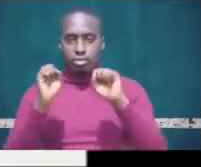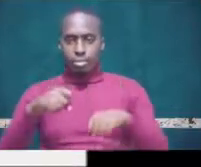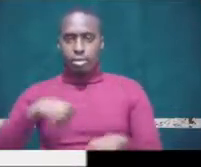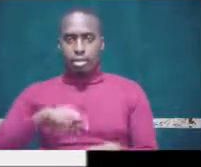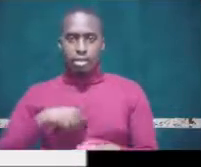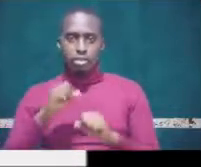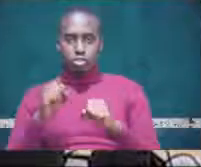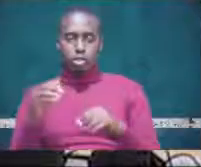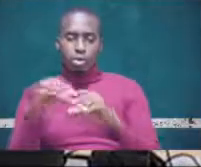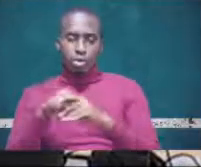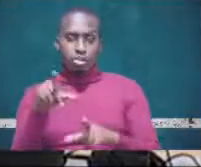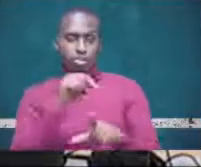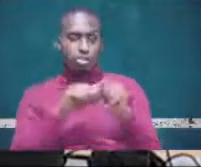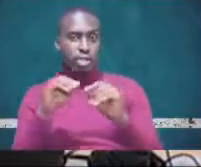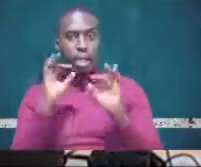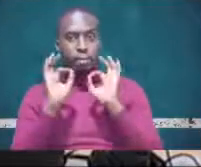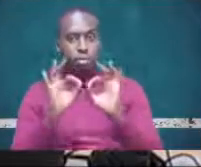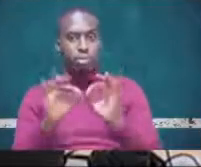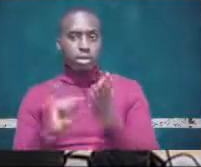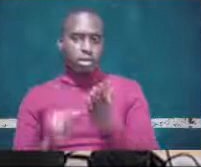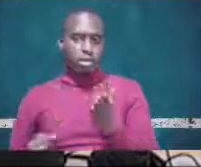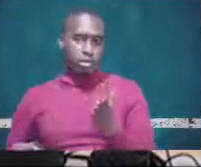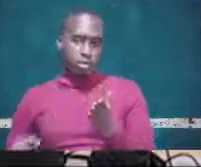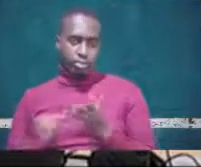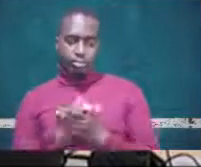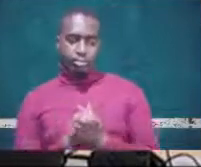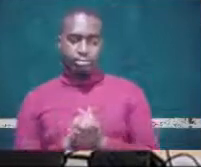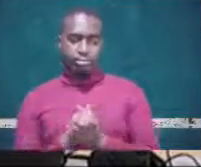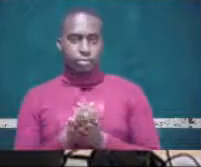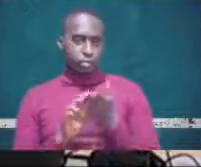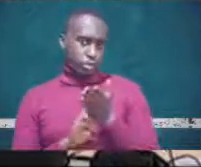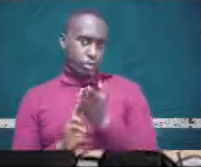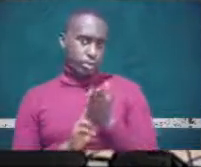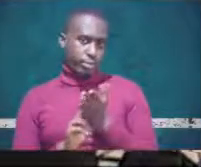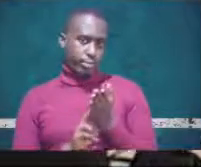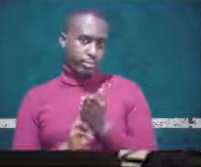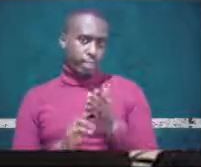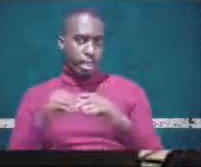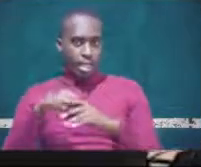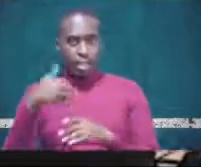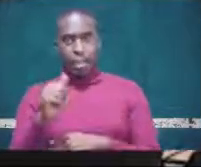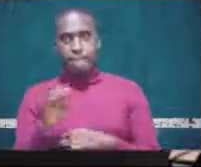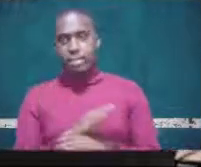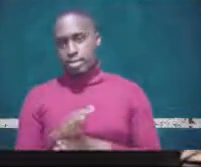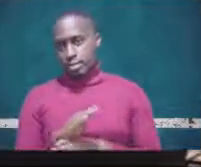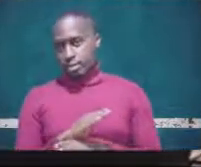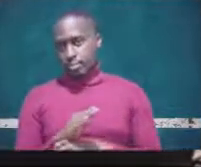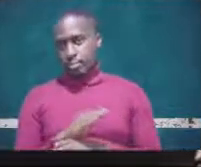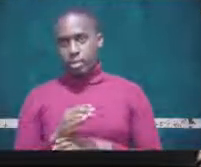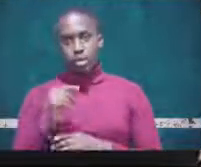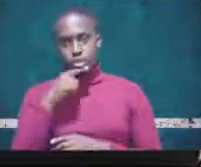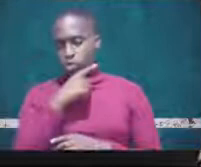on in choosing the appropriate technology to use in the business: social,